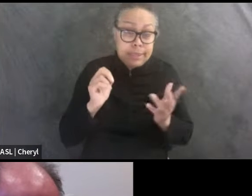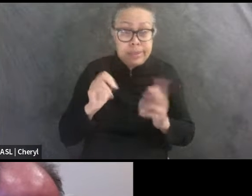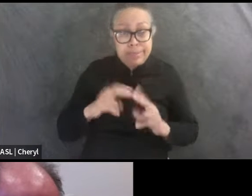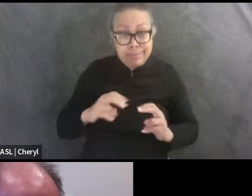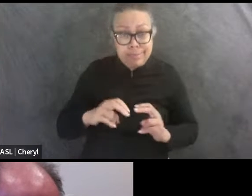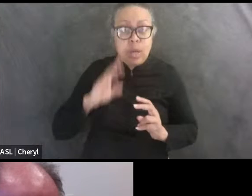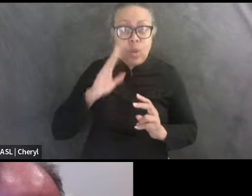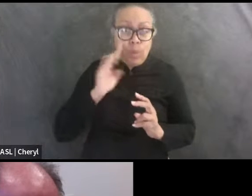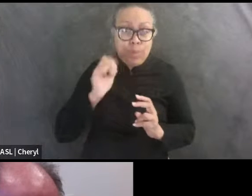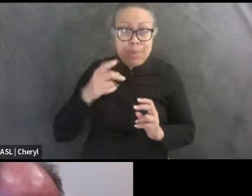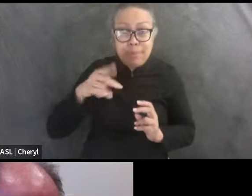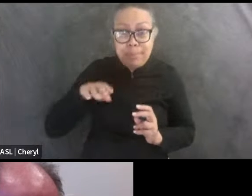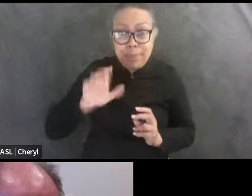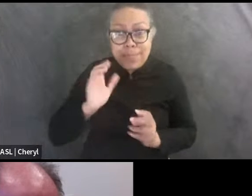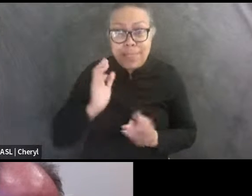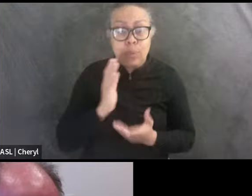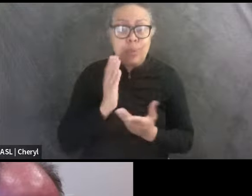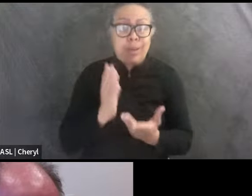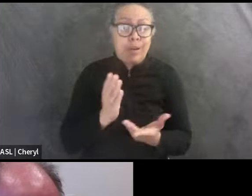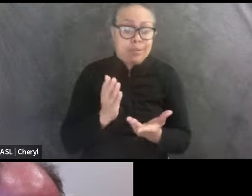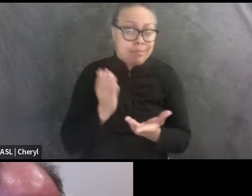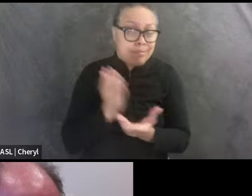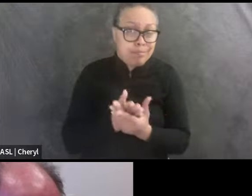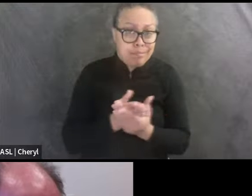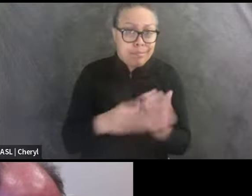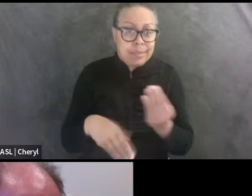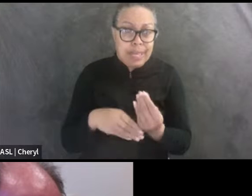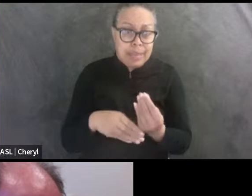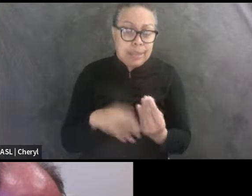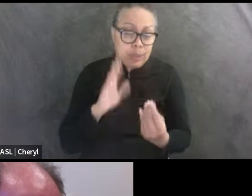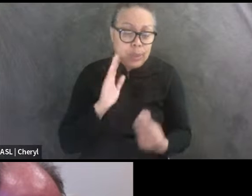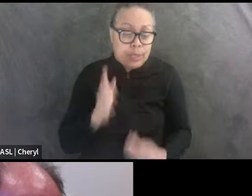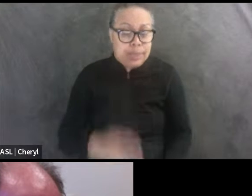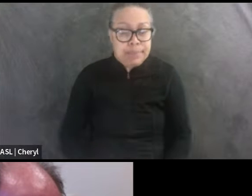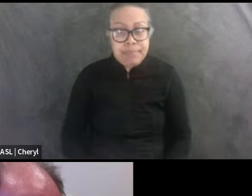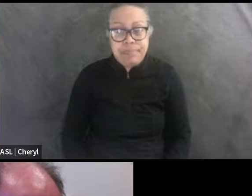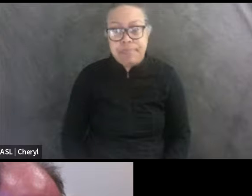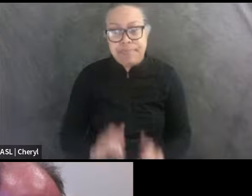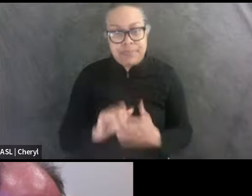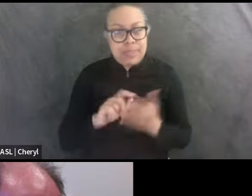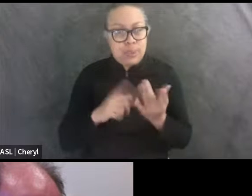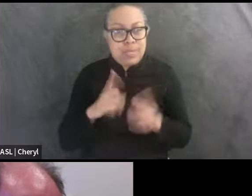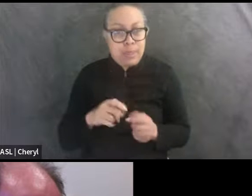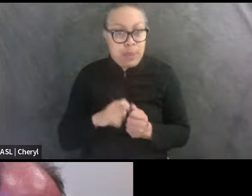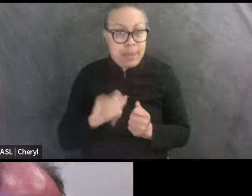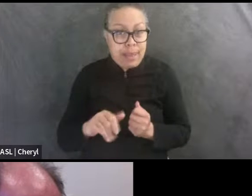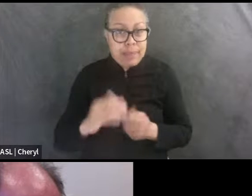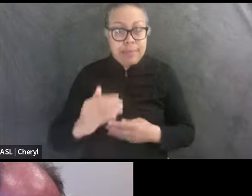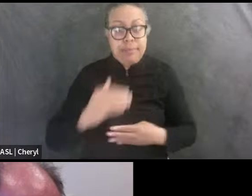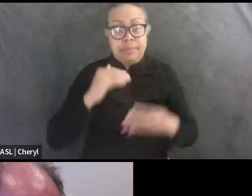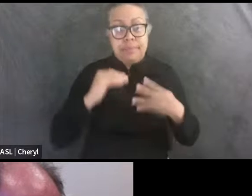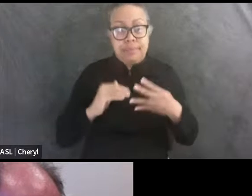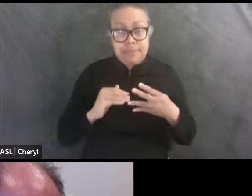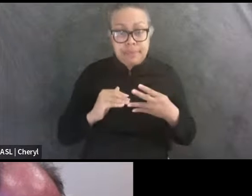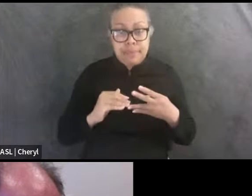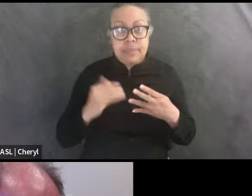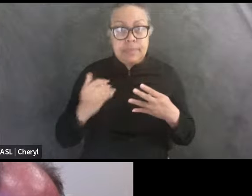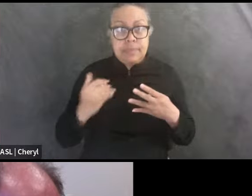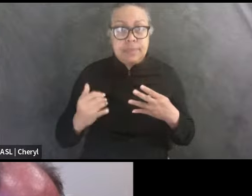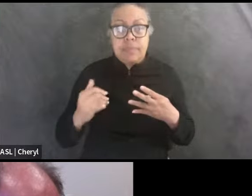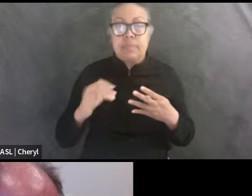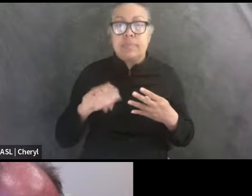and it'll be submitted into the public case record. So that's the update on that. Next on the agenda, there is a matter of